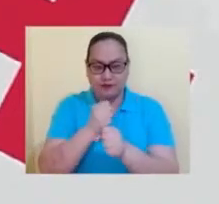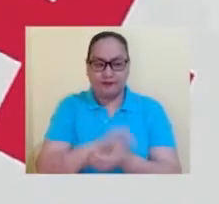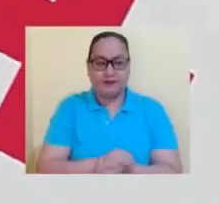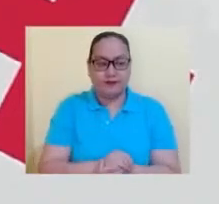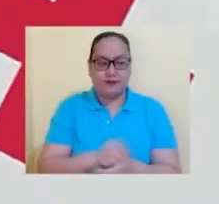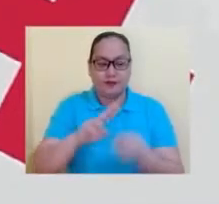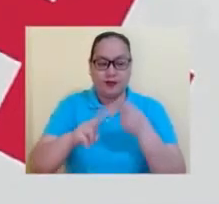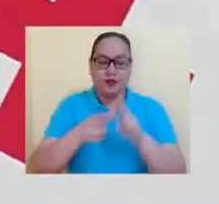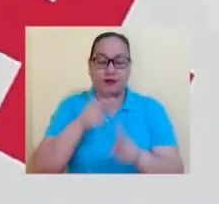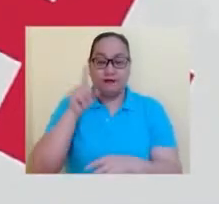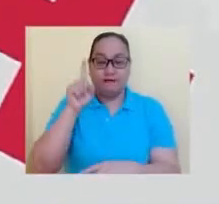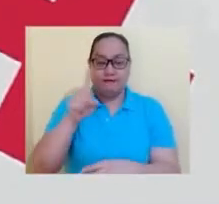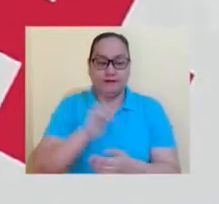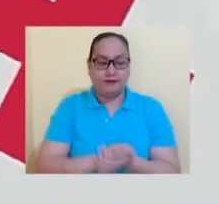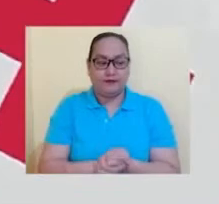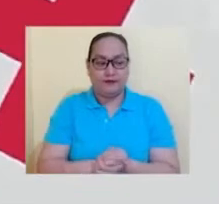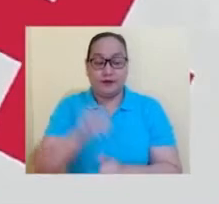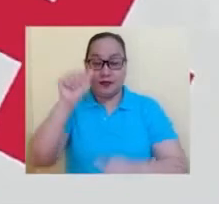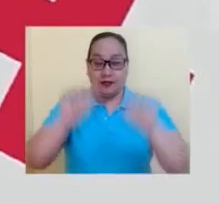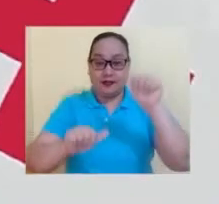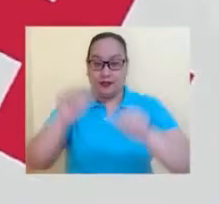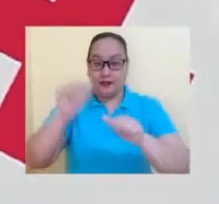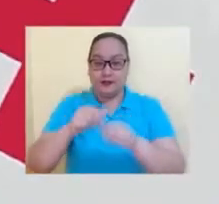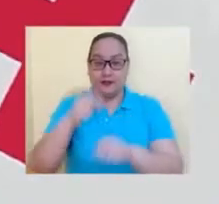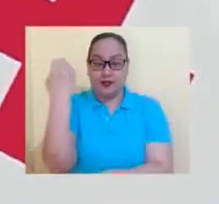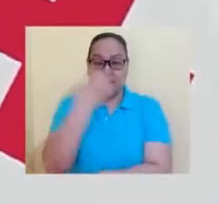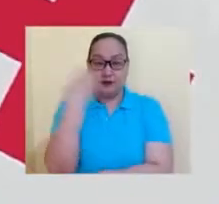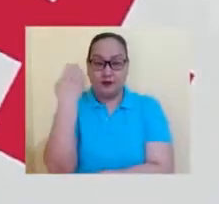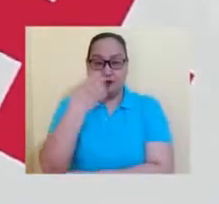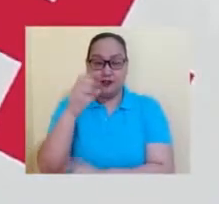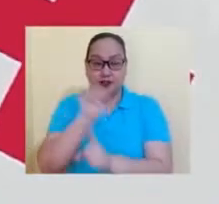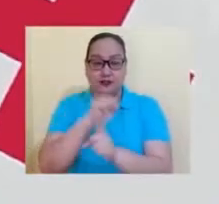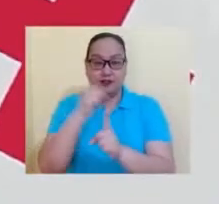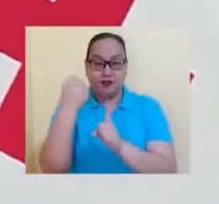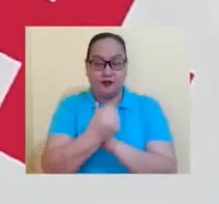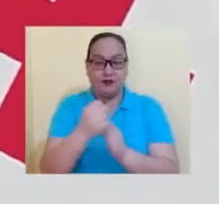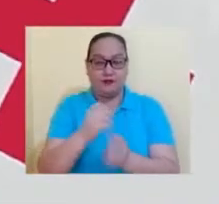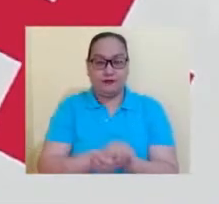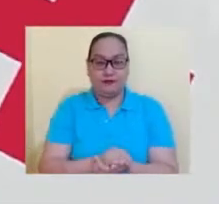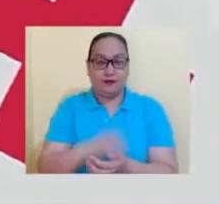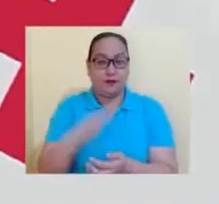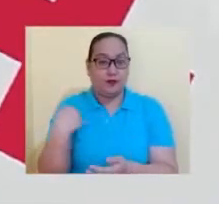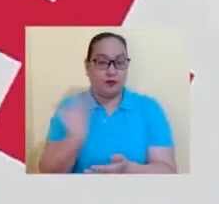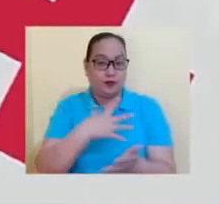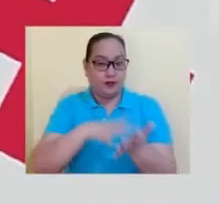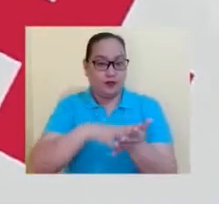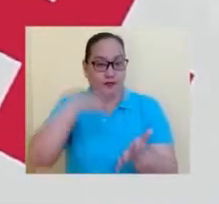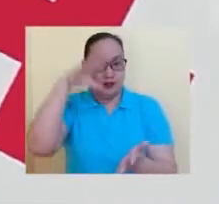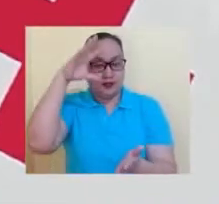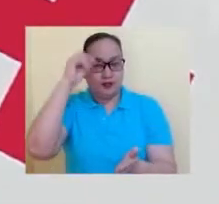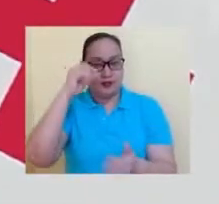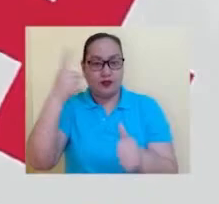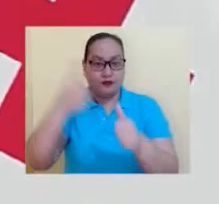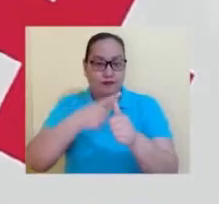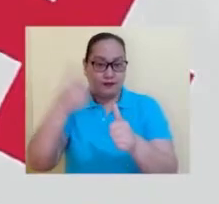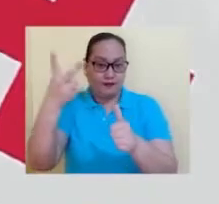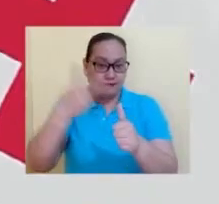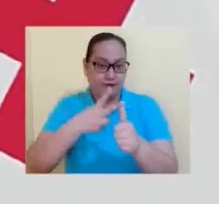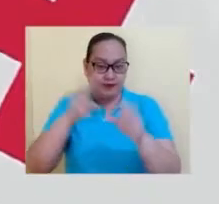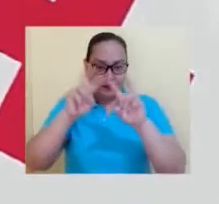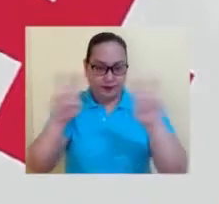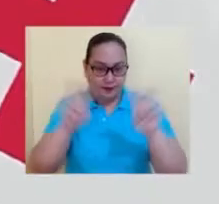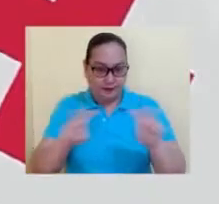Number 1. Assess emergency situations. We learned about the primary and secondary